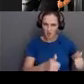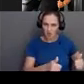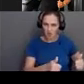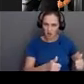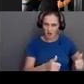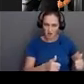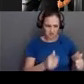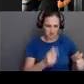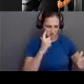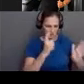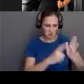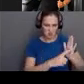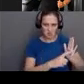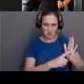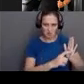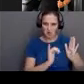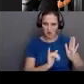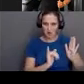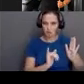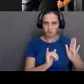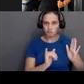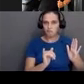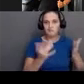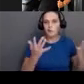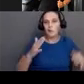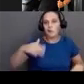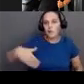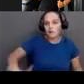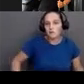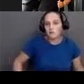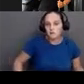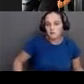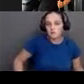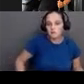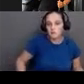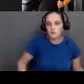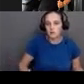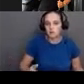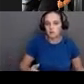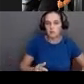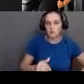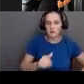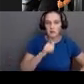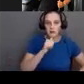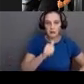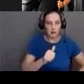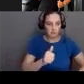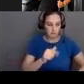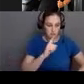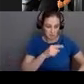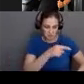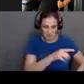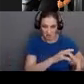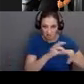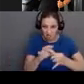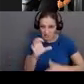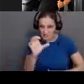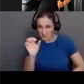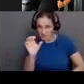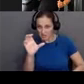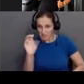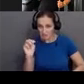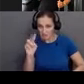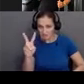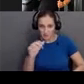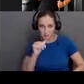show up, it may be too late to tie it back to CMD. So there really are a lot of women out there who catch this during